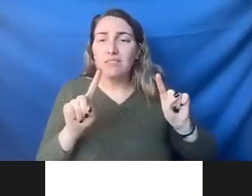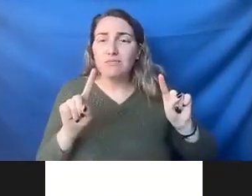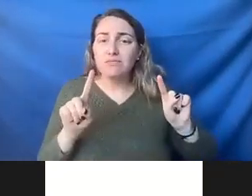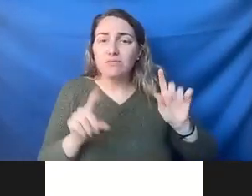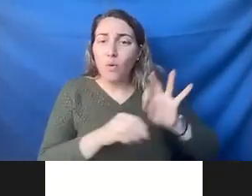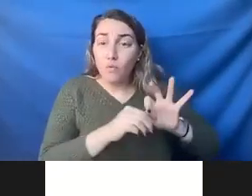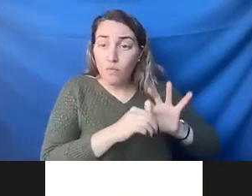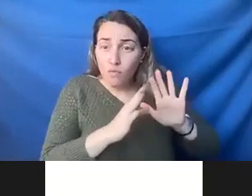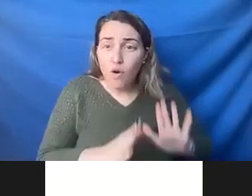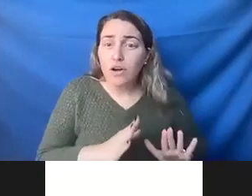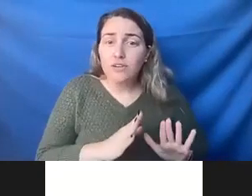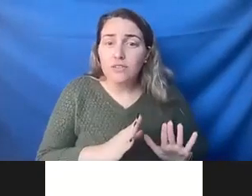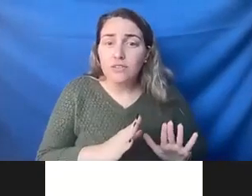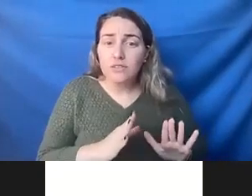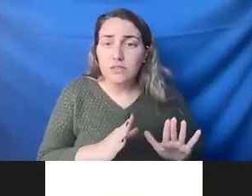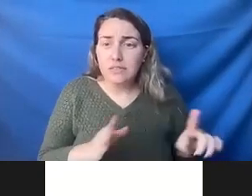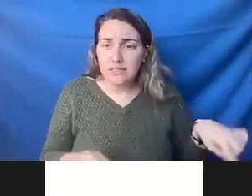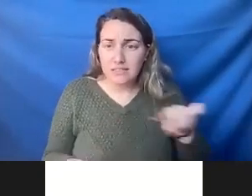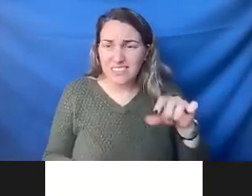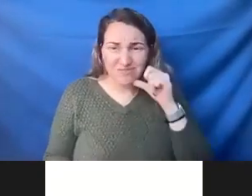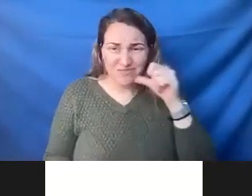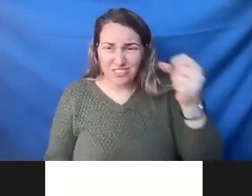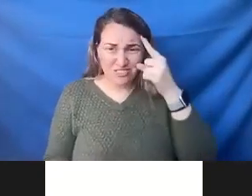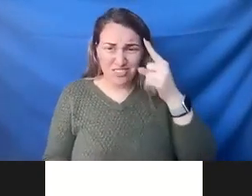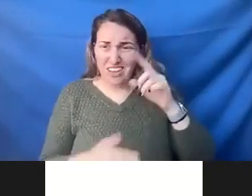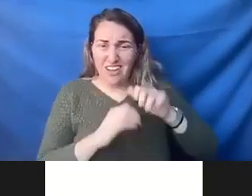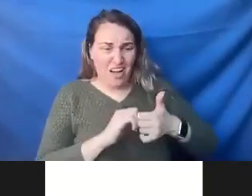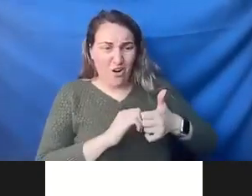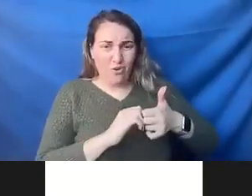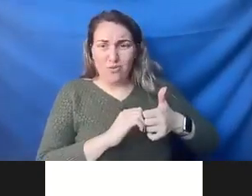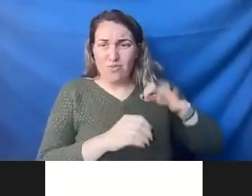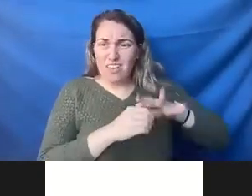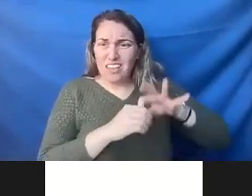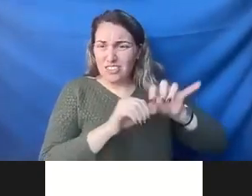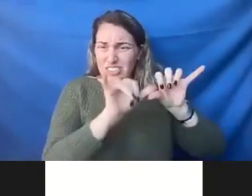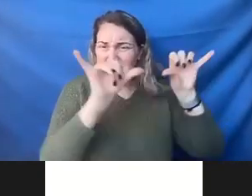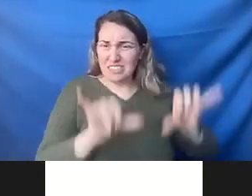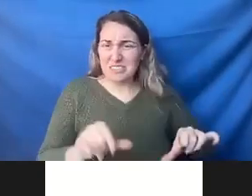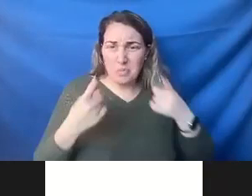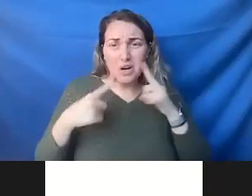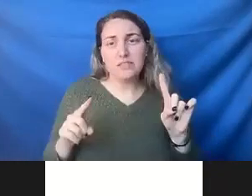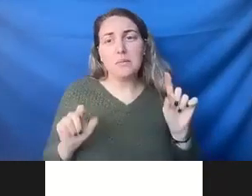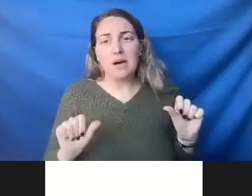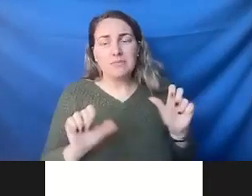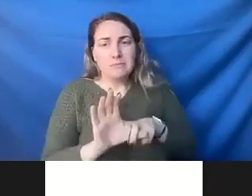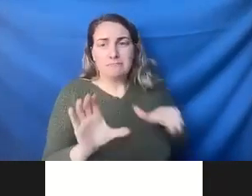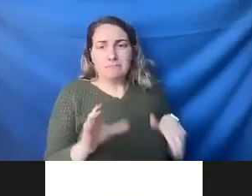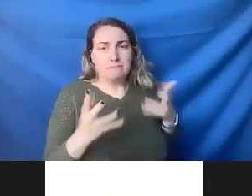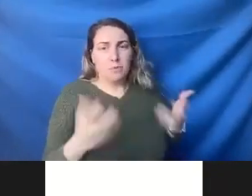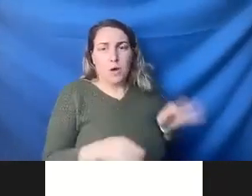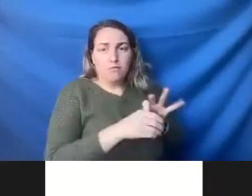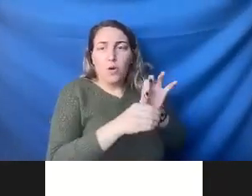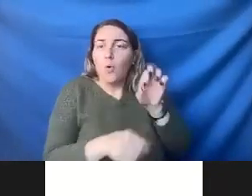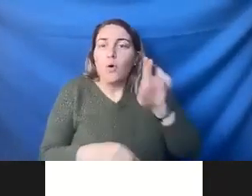if they don't understand how their election system works, they may be discouraged from participating at all, or not understand how to mark a ballot when they get to the polling